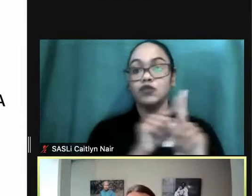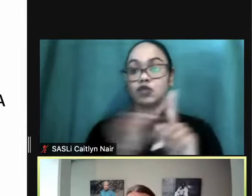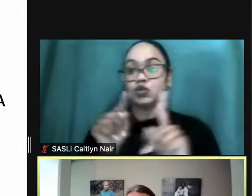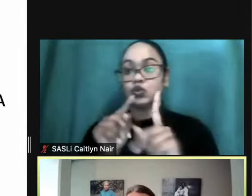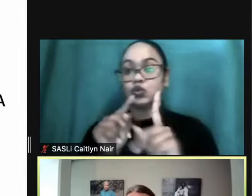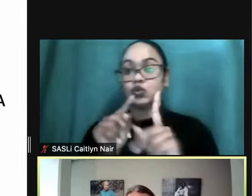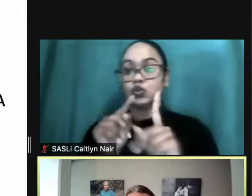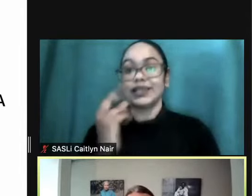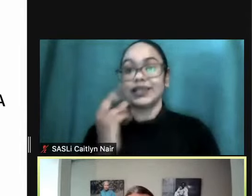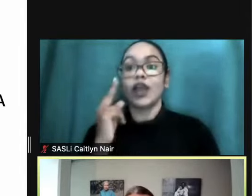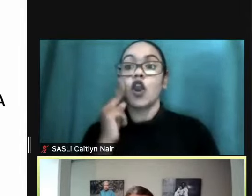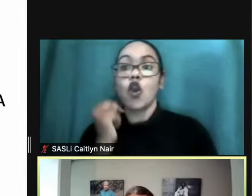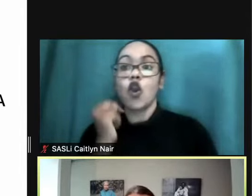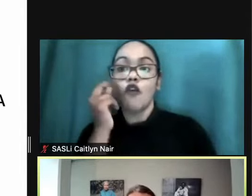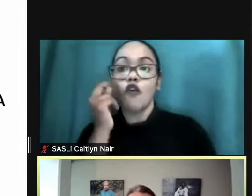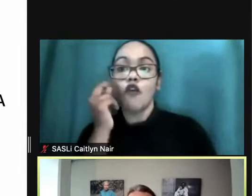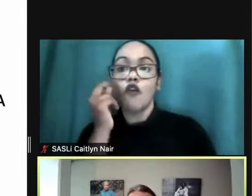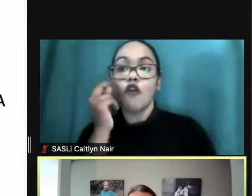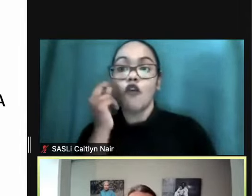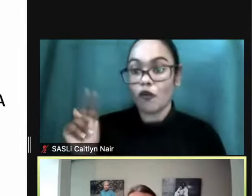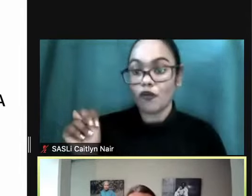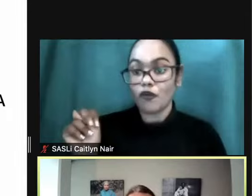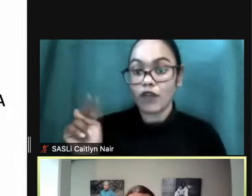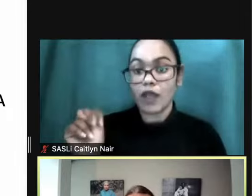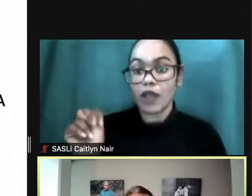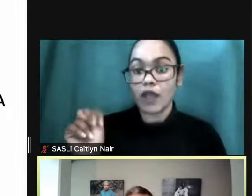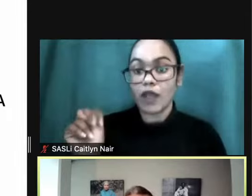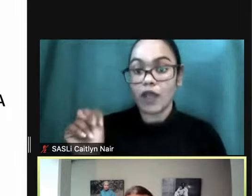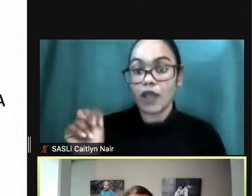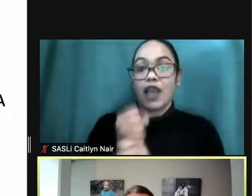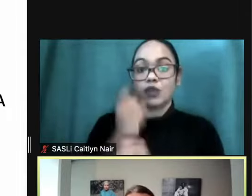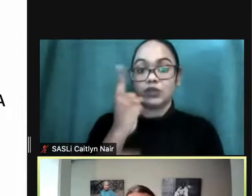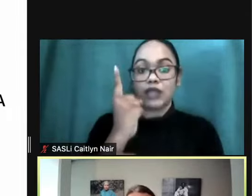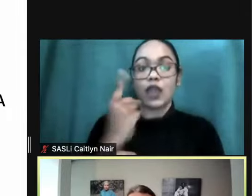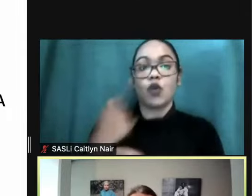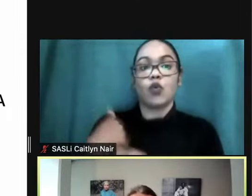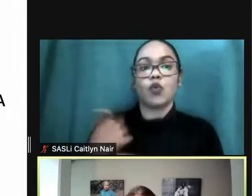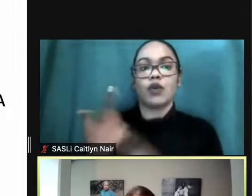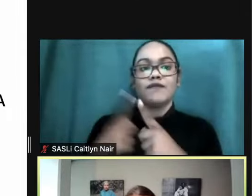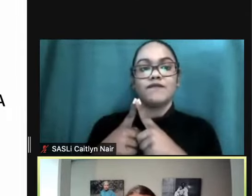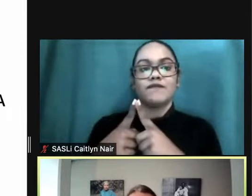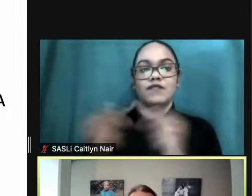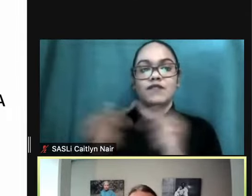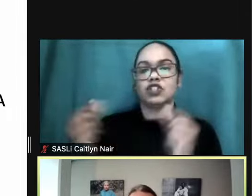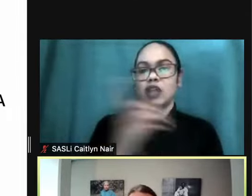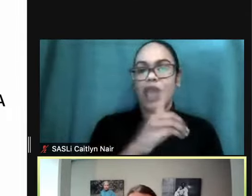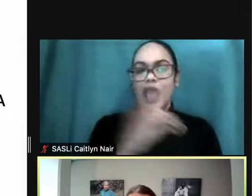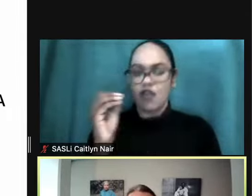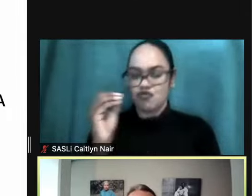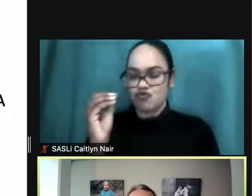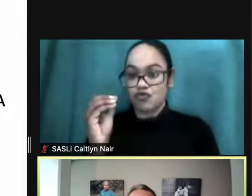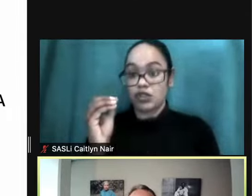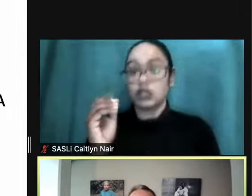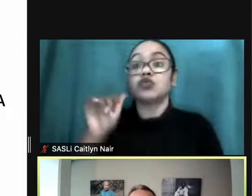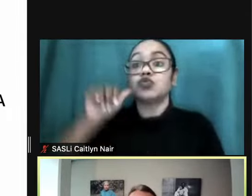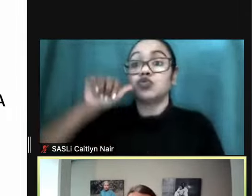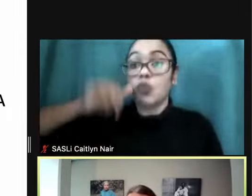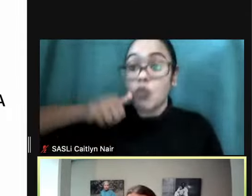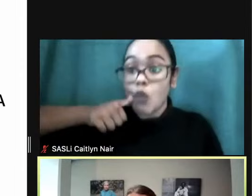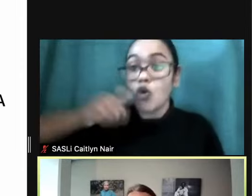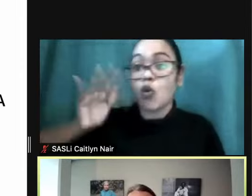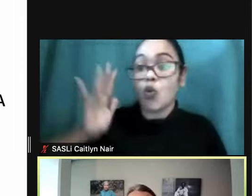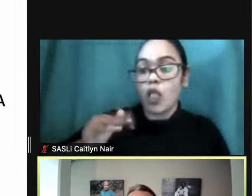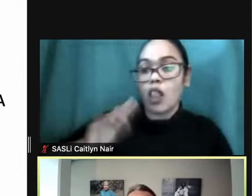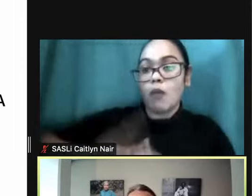Gauteng in South Africa. We just complete close to 100 genomes, and by tomorrow it's going to be many more, but